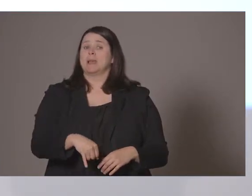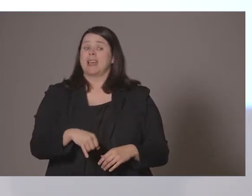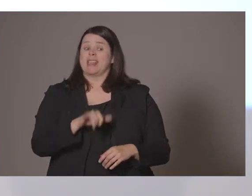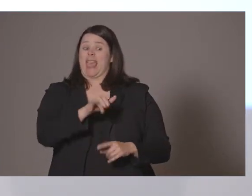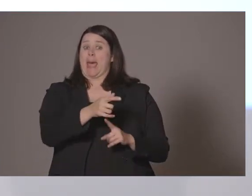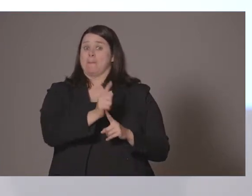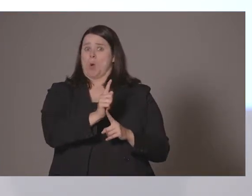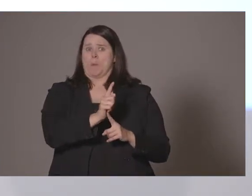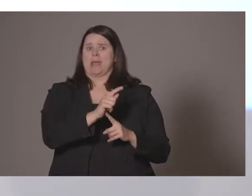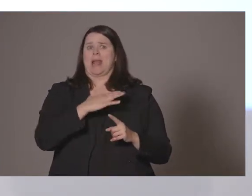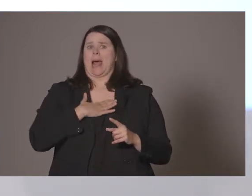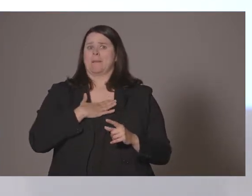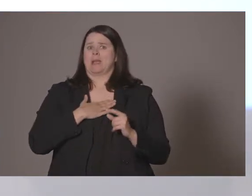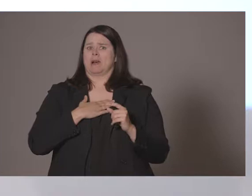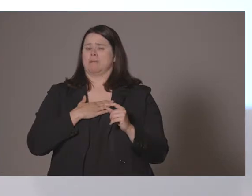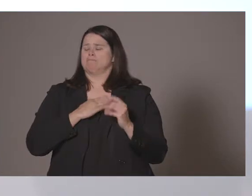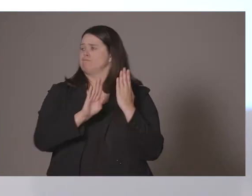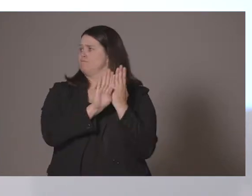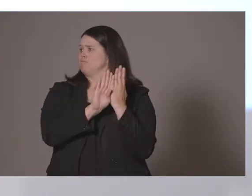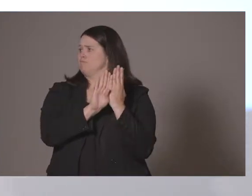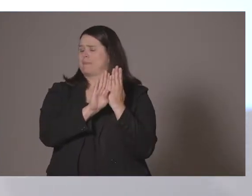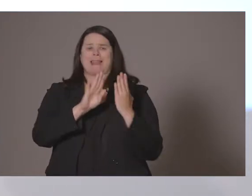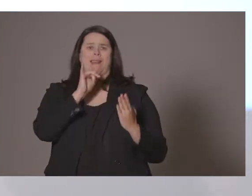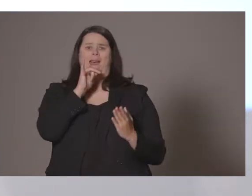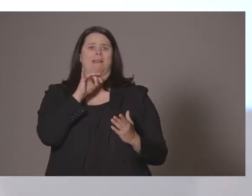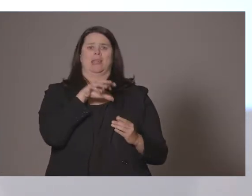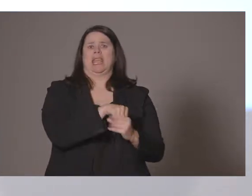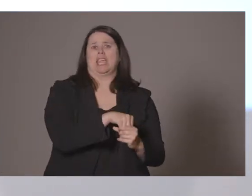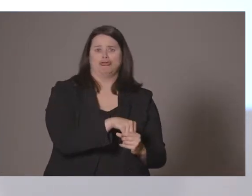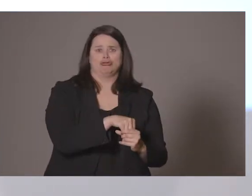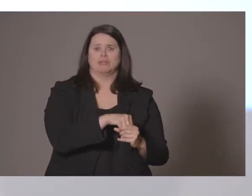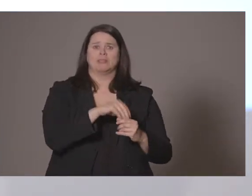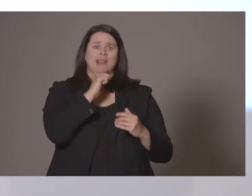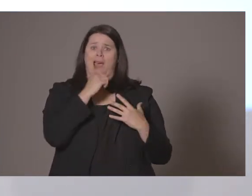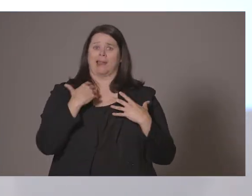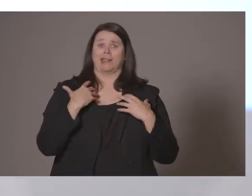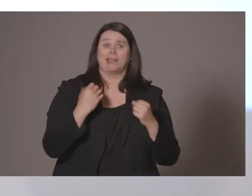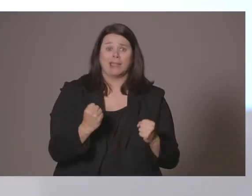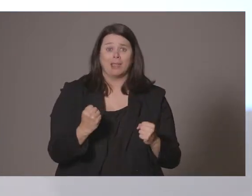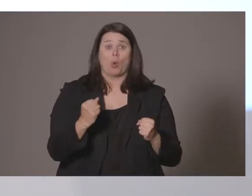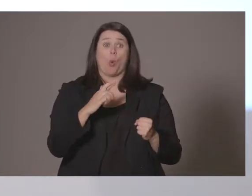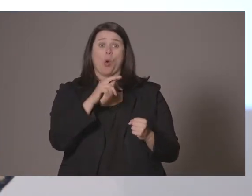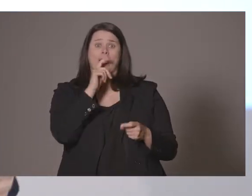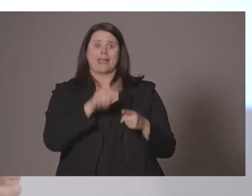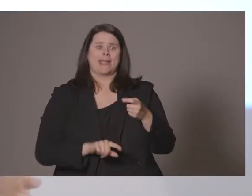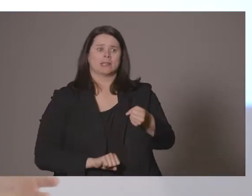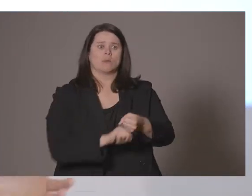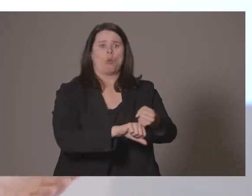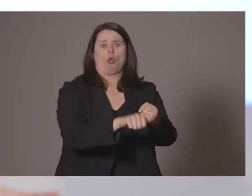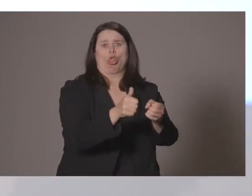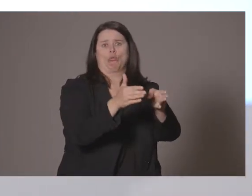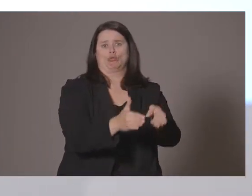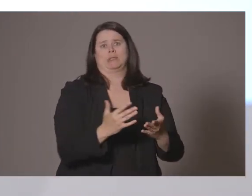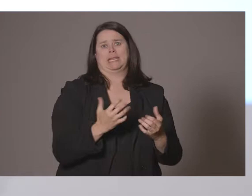not available to engaging in healing in ourselves or supporting the healing process in somebody else.